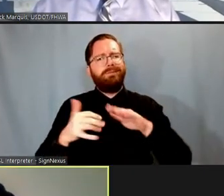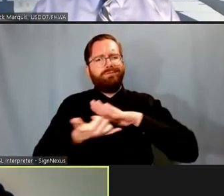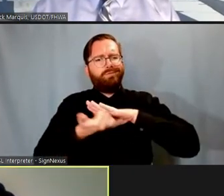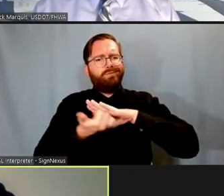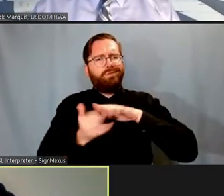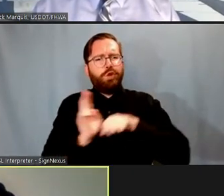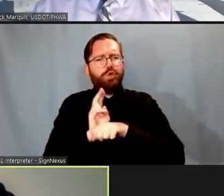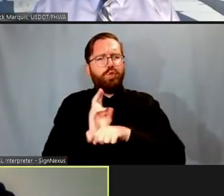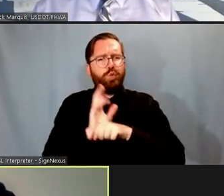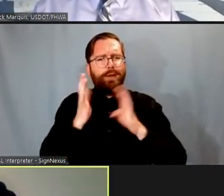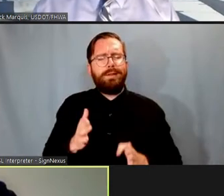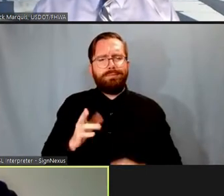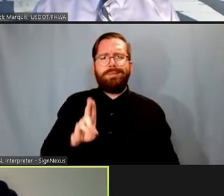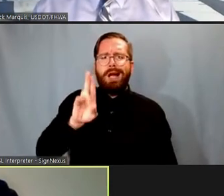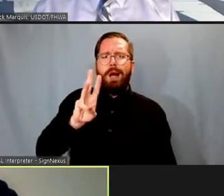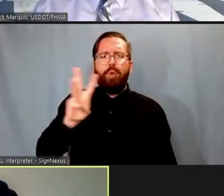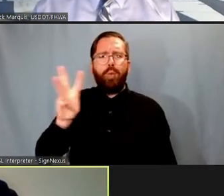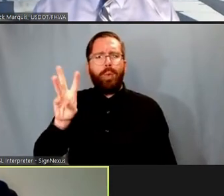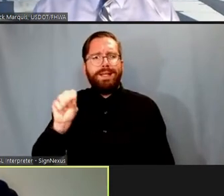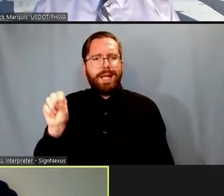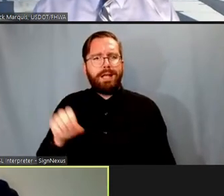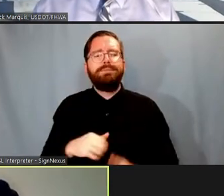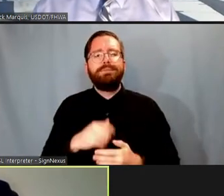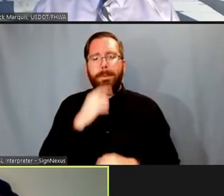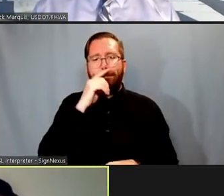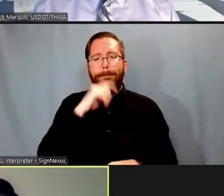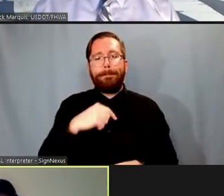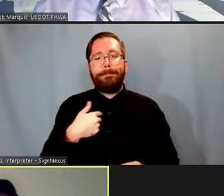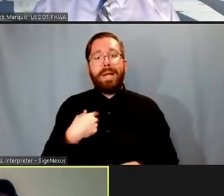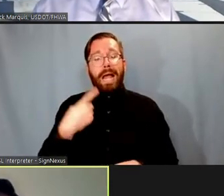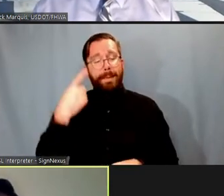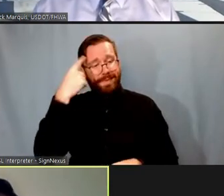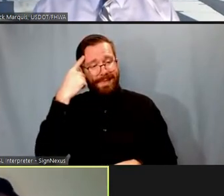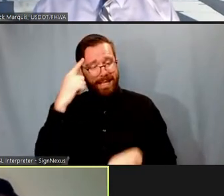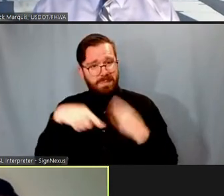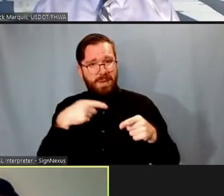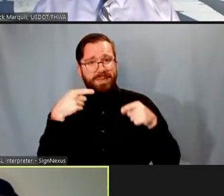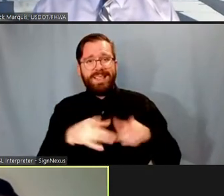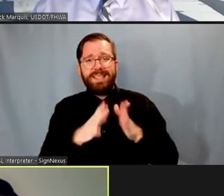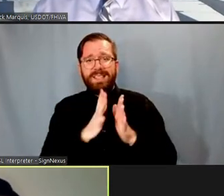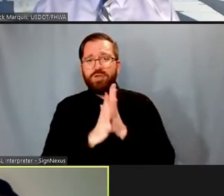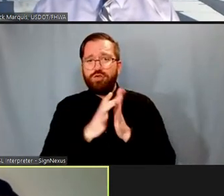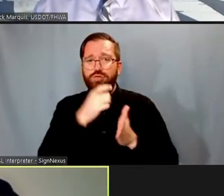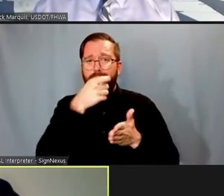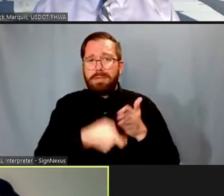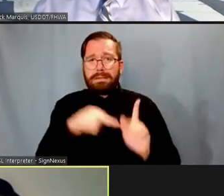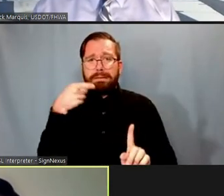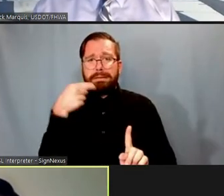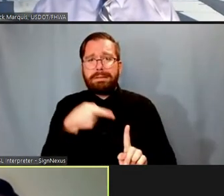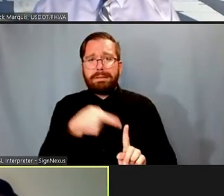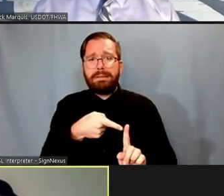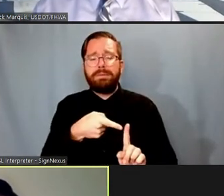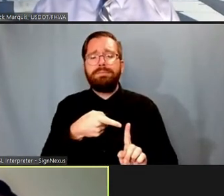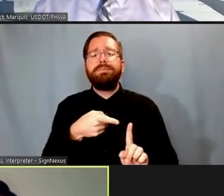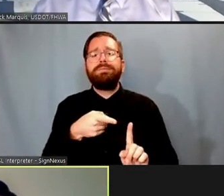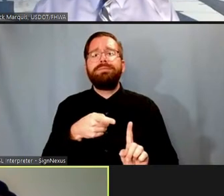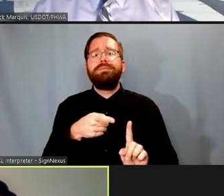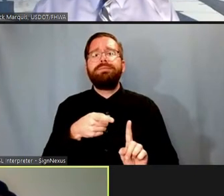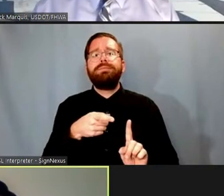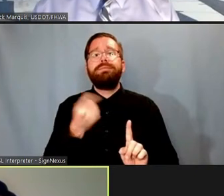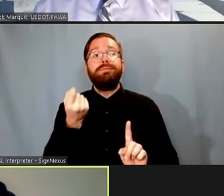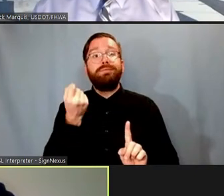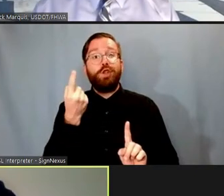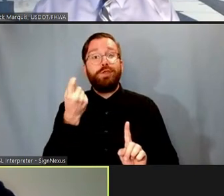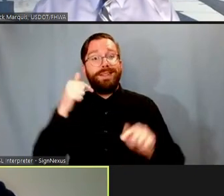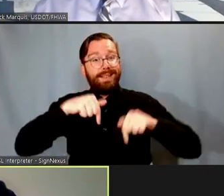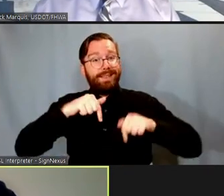testifying support of speedy adoption of congestion pricing with only the exemptions required by statute and this approach